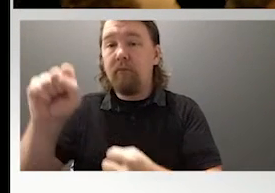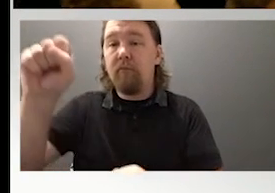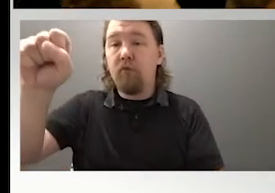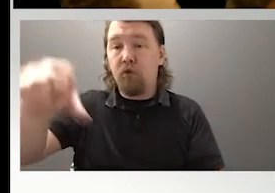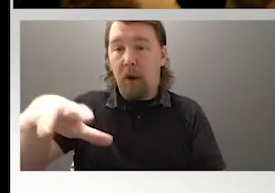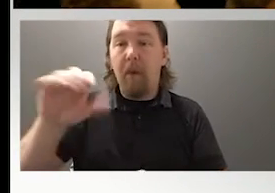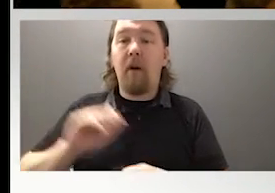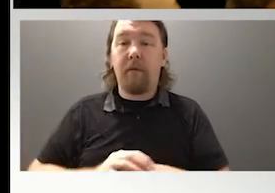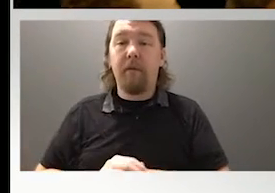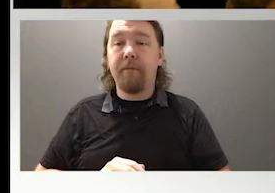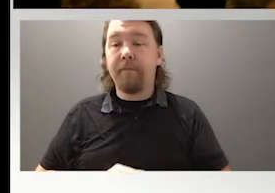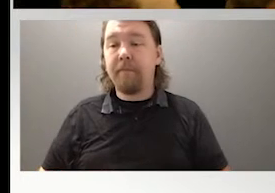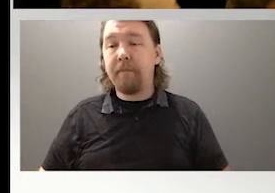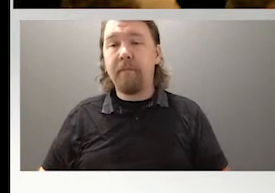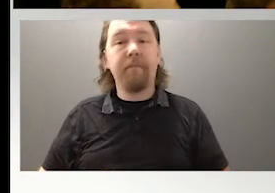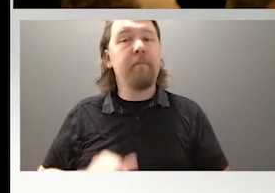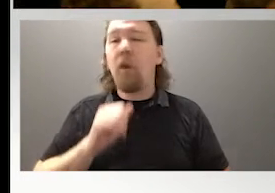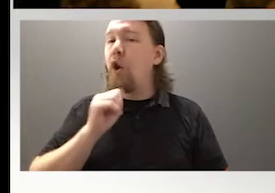APD regional office.